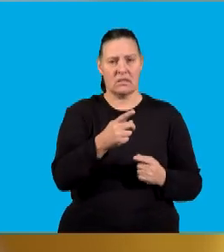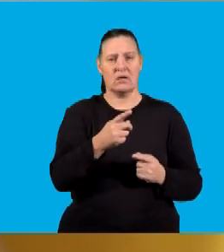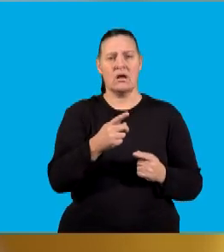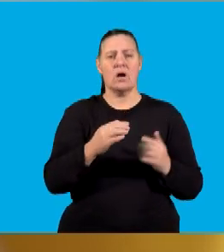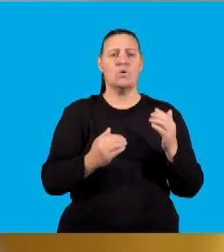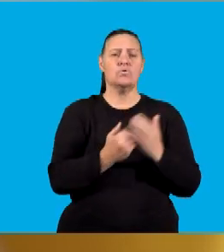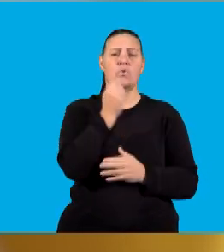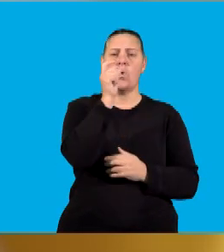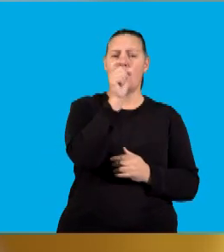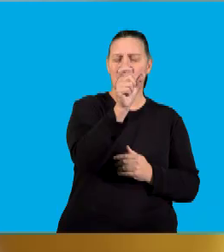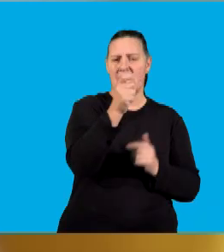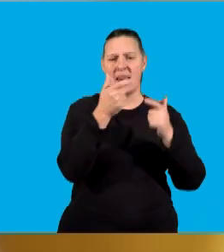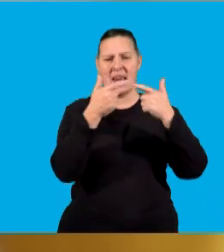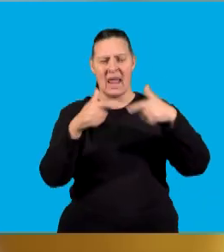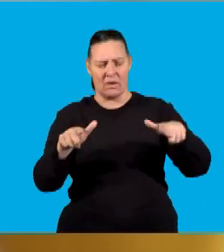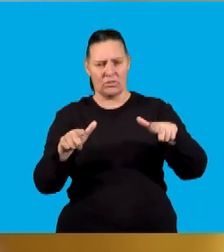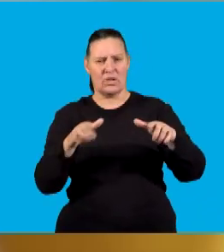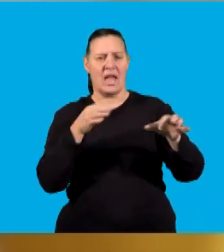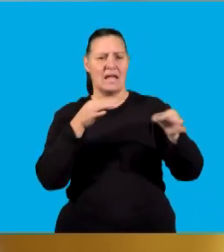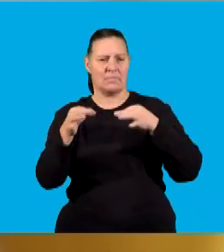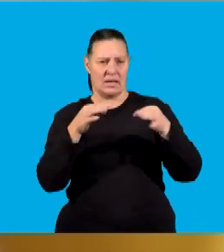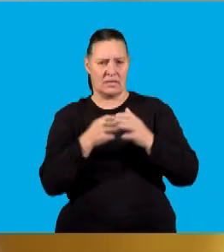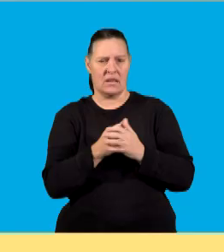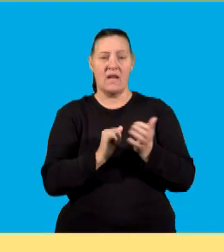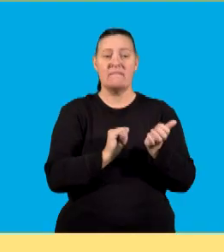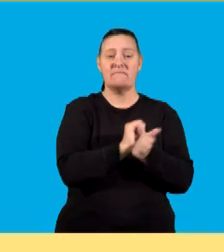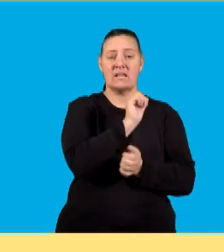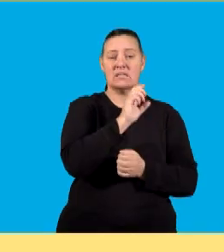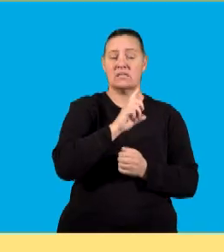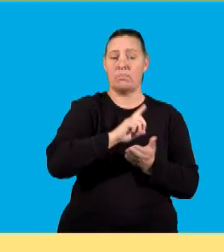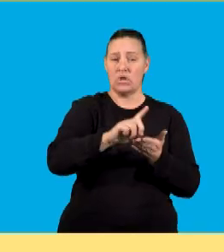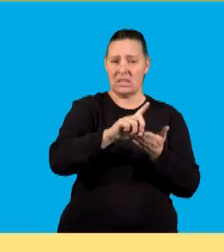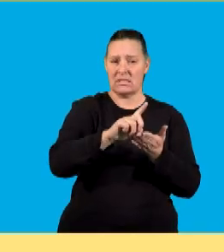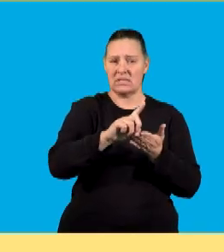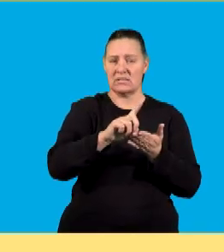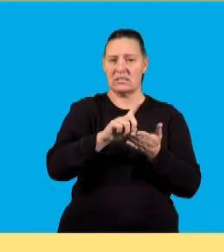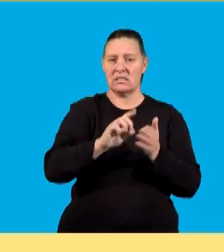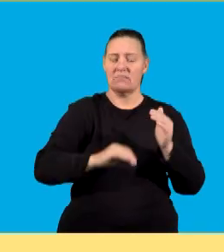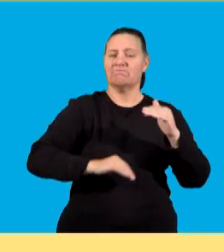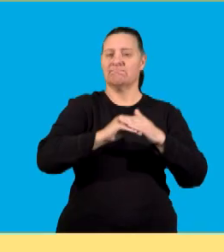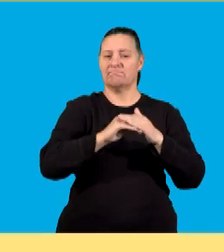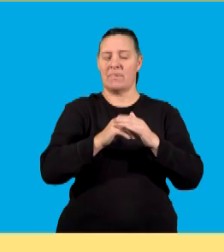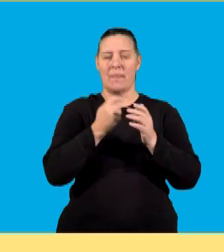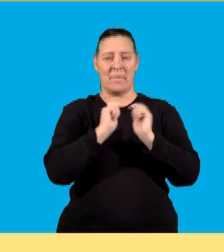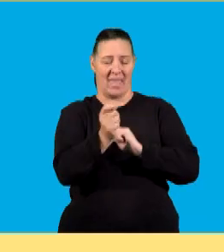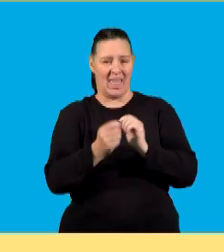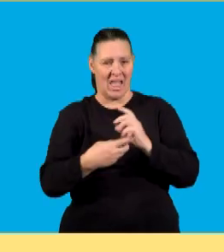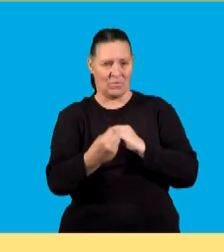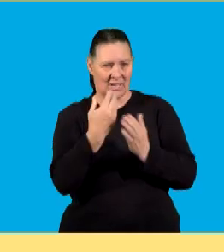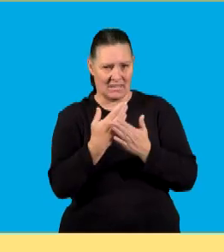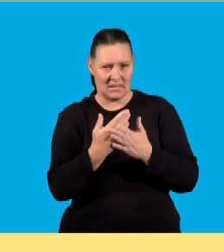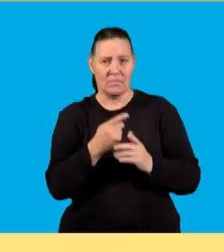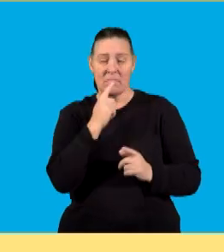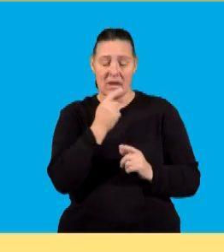Here are new words and language that I will explain in today's class. Fixed deposit maturing. This is when a portion of the